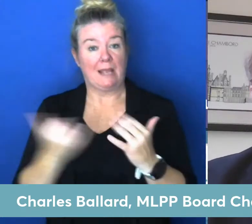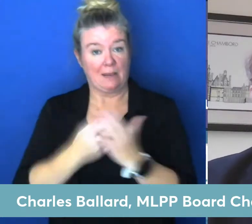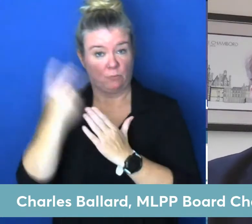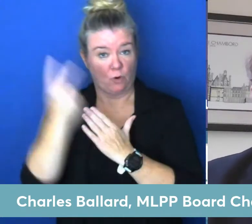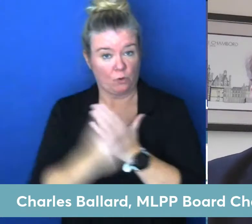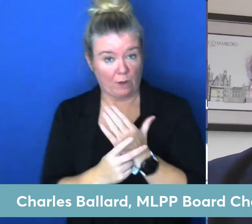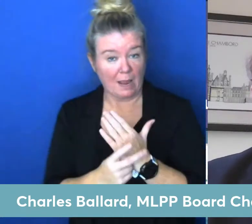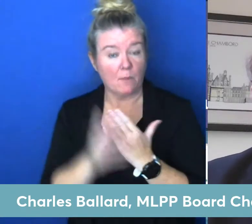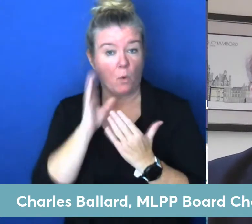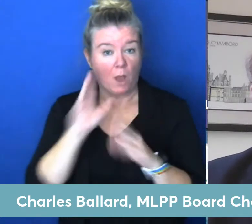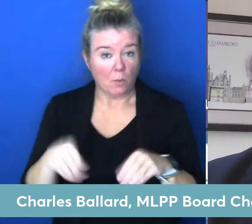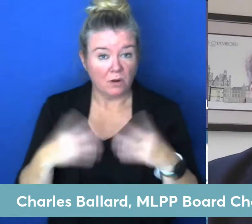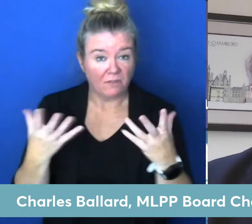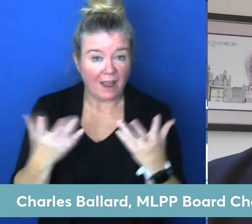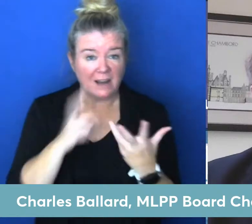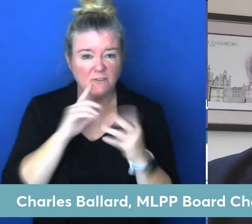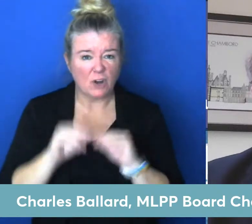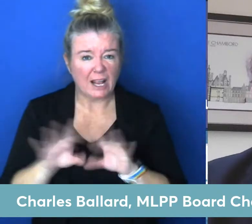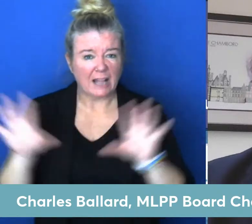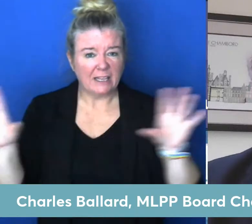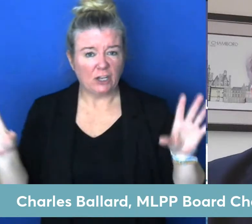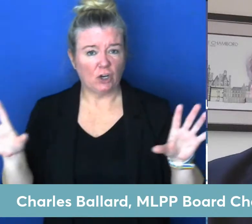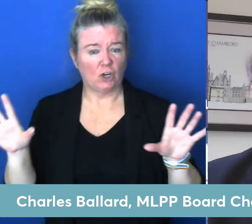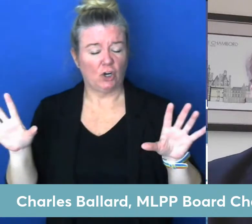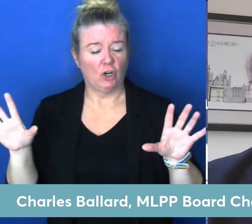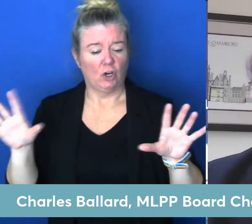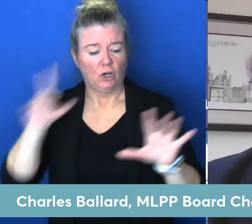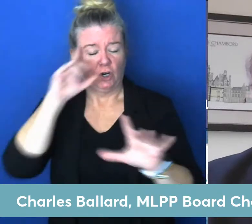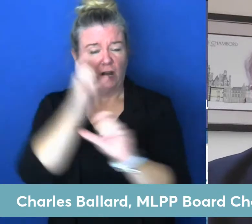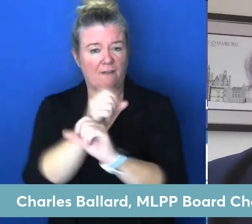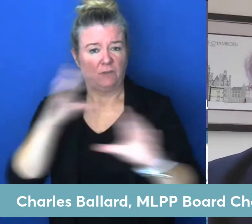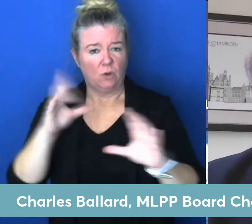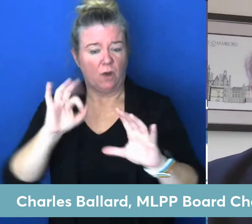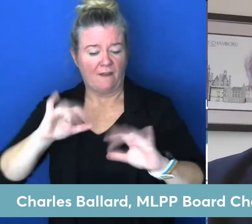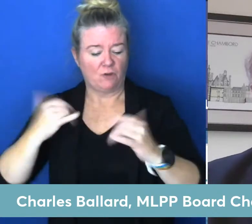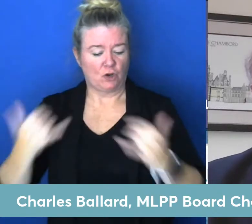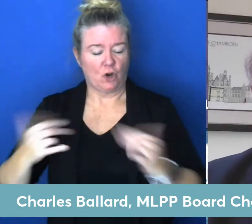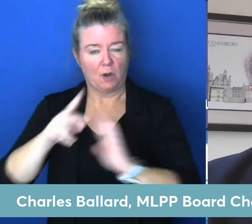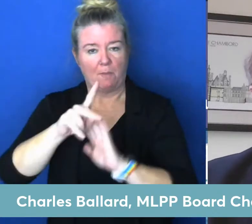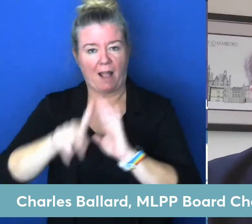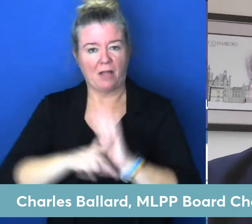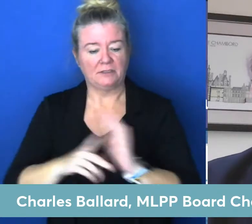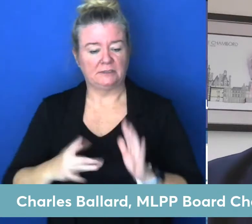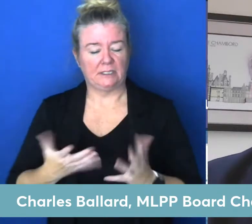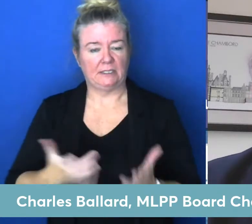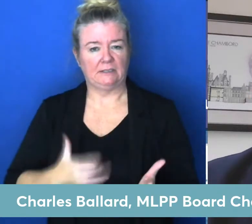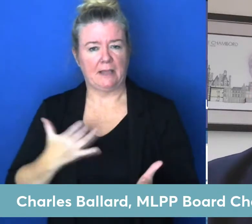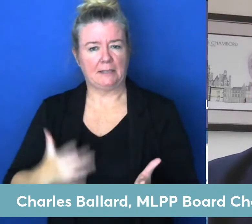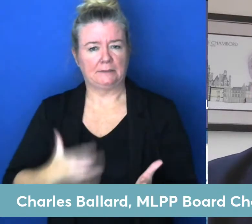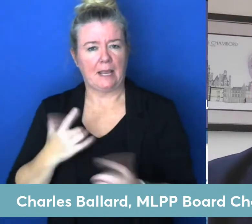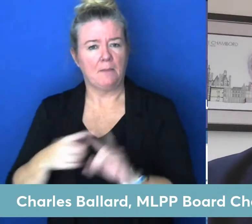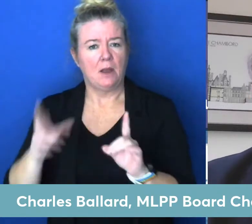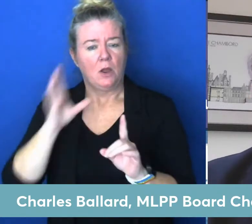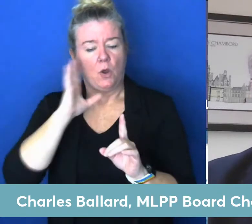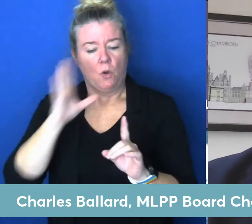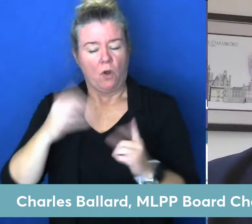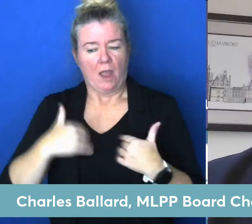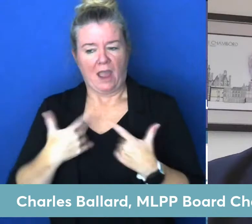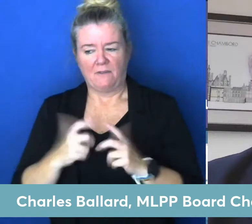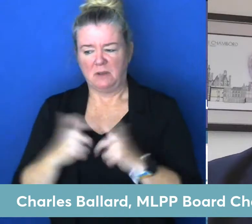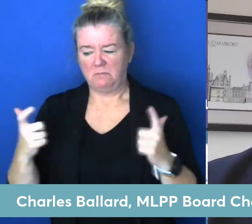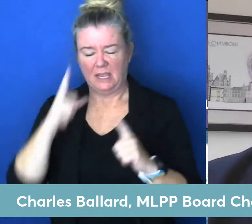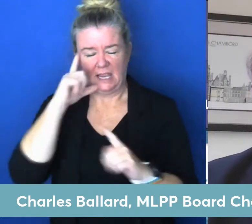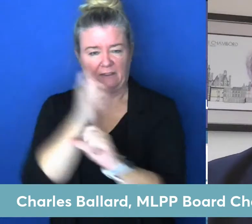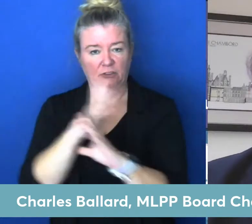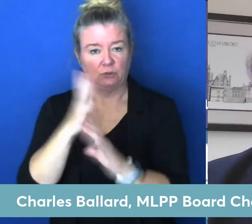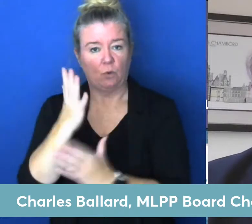program will provide a clear view of the current policy landscape, but we'll also get a bold vision for what the